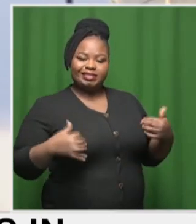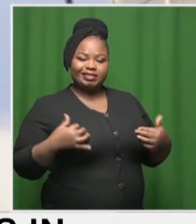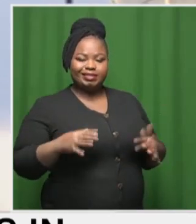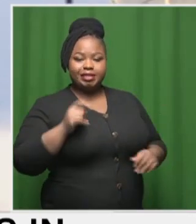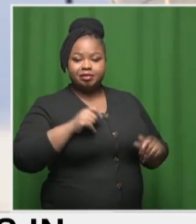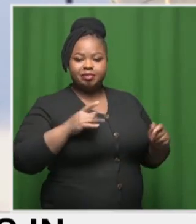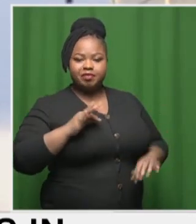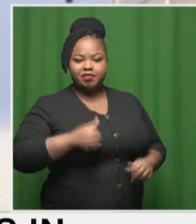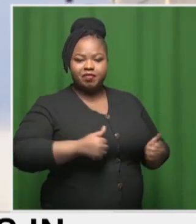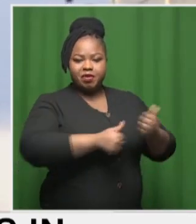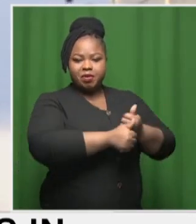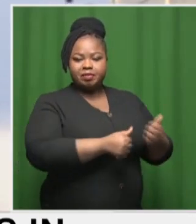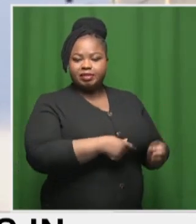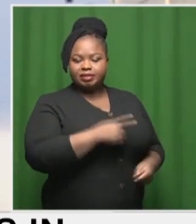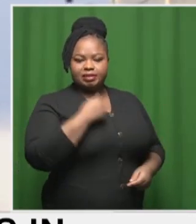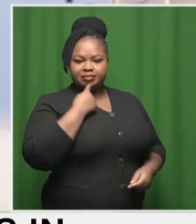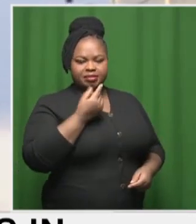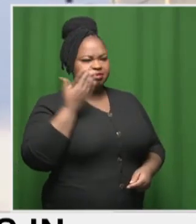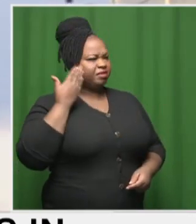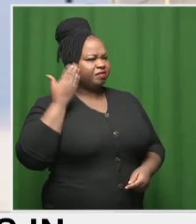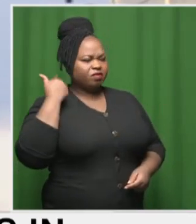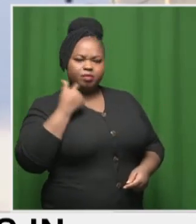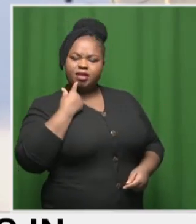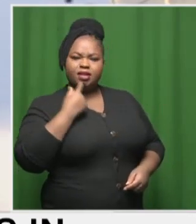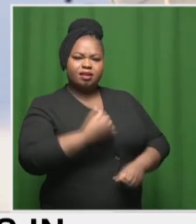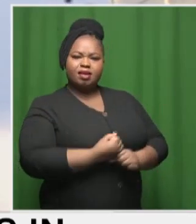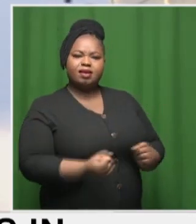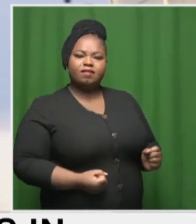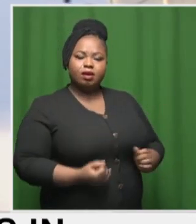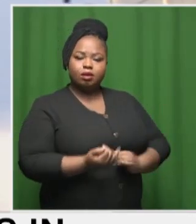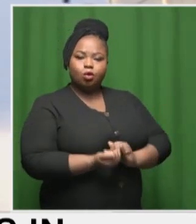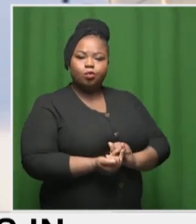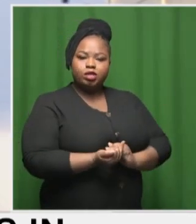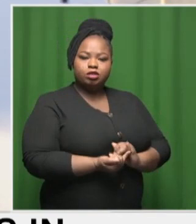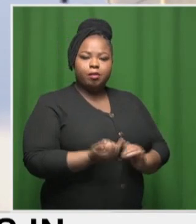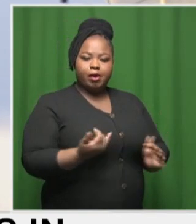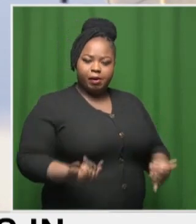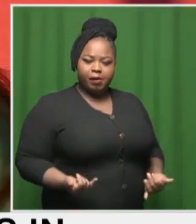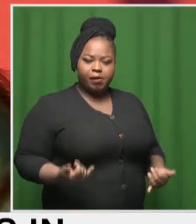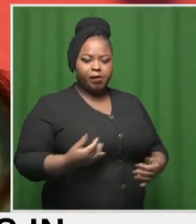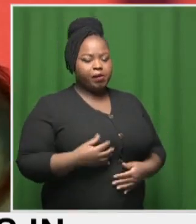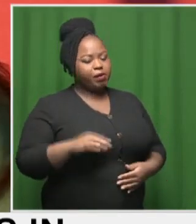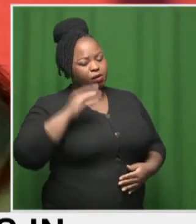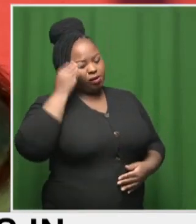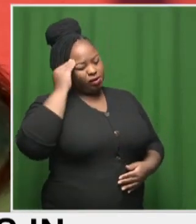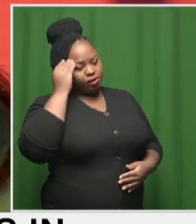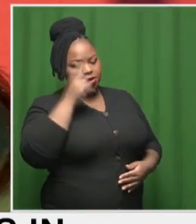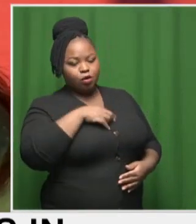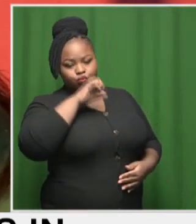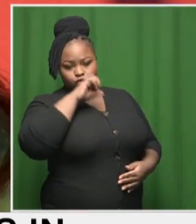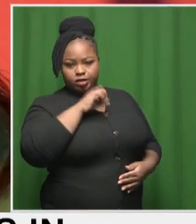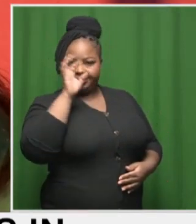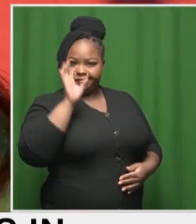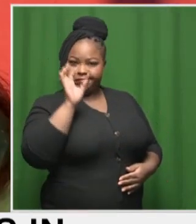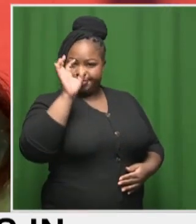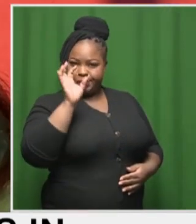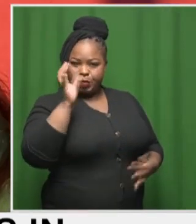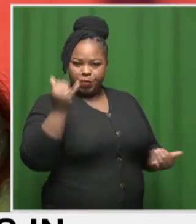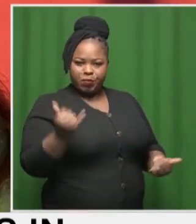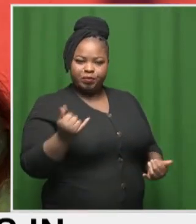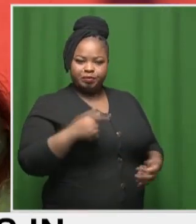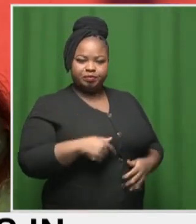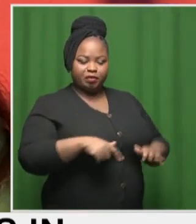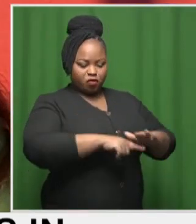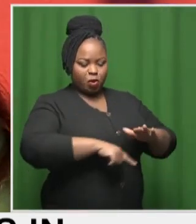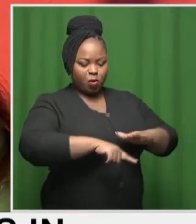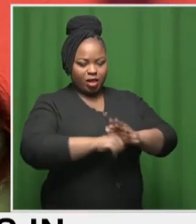have to be honest with you, I was never following the league before, and now I've taken such a keen interest, even though I love netball, but now I've taken